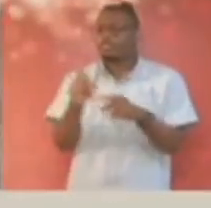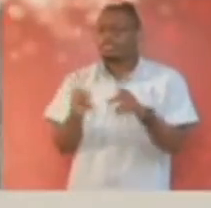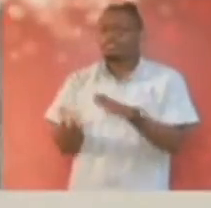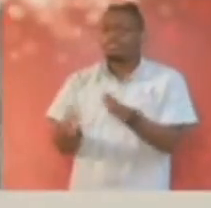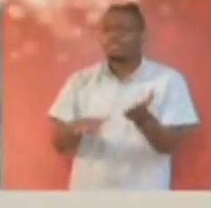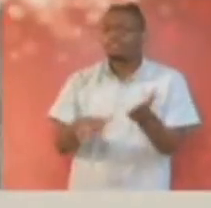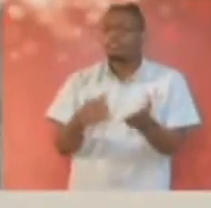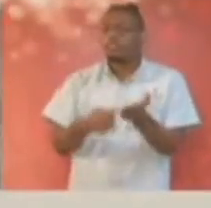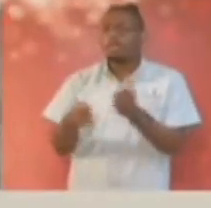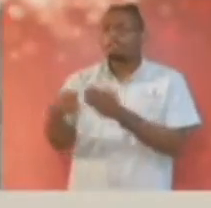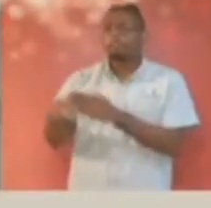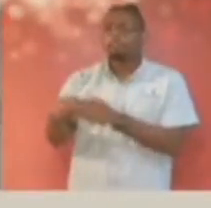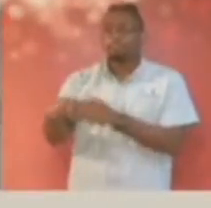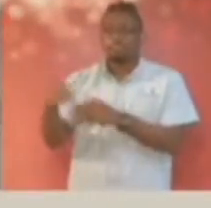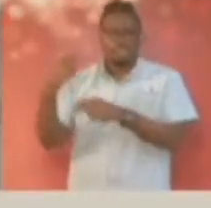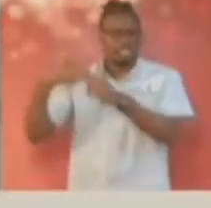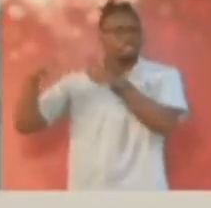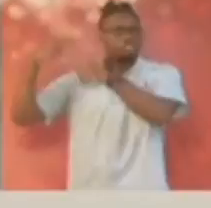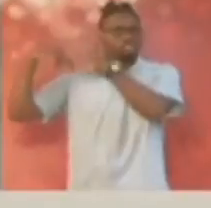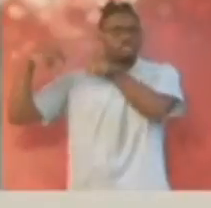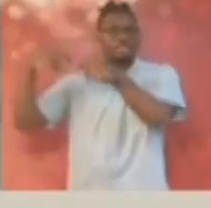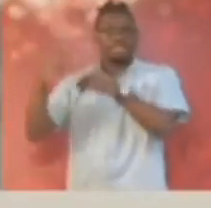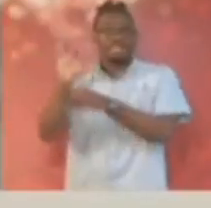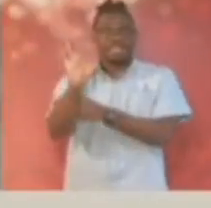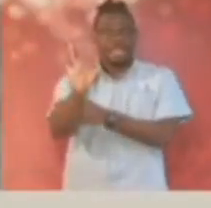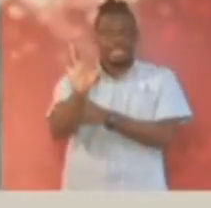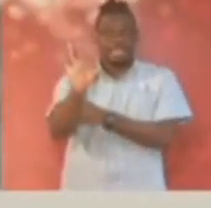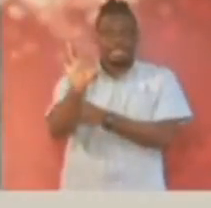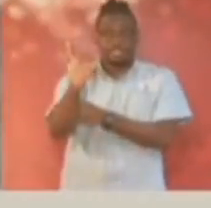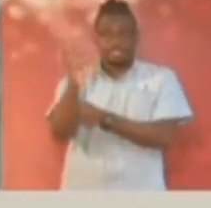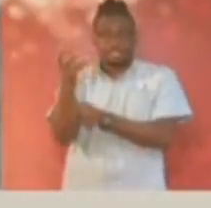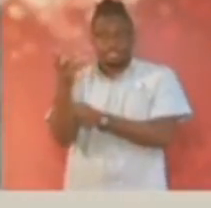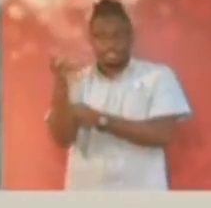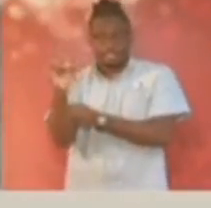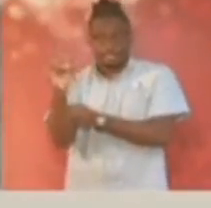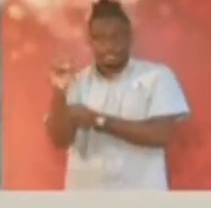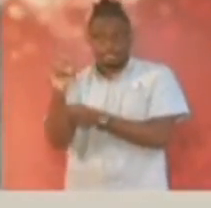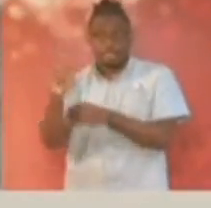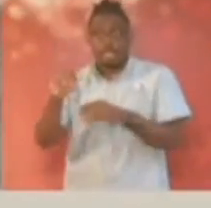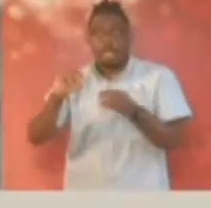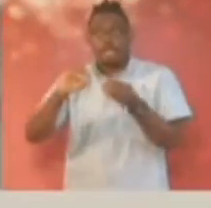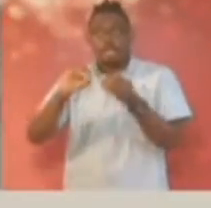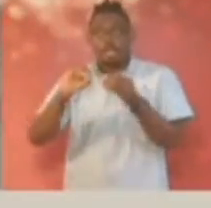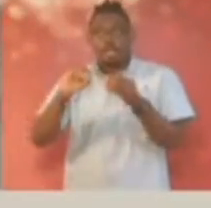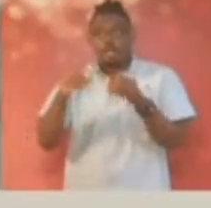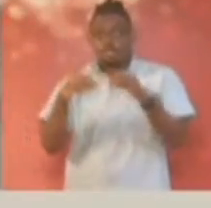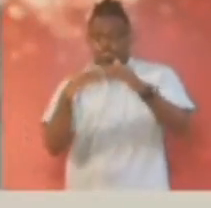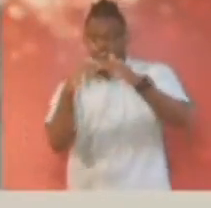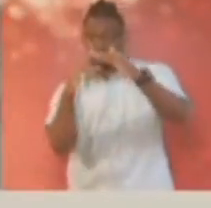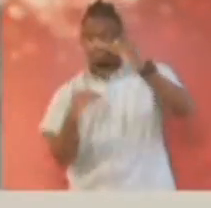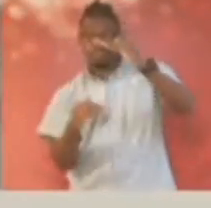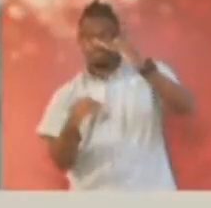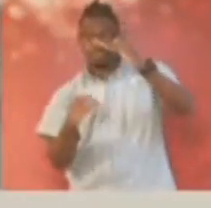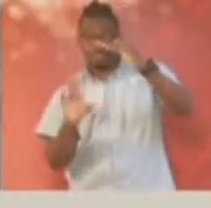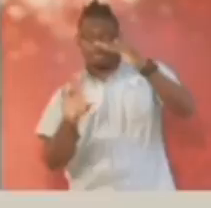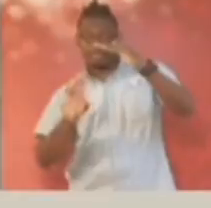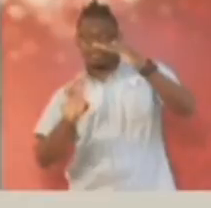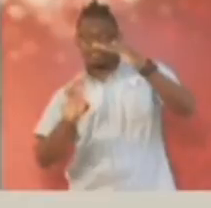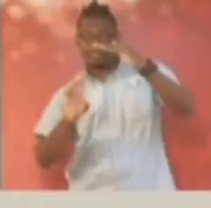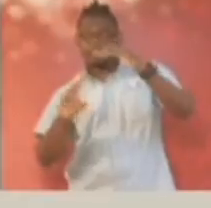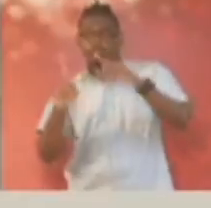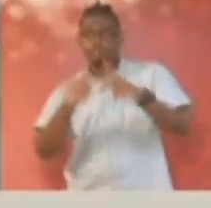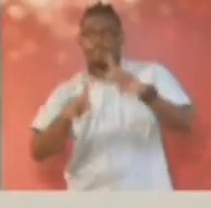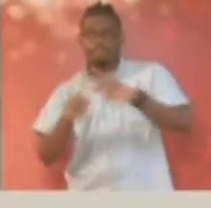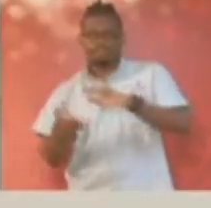the 60s, it was the 7th leading cause of death. So diabetes was pretty rare in the 60s, you know. Growing up then,